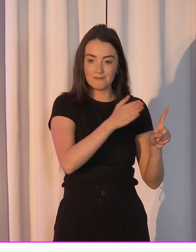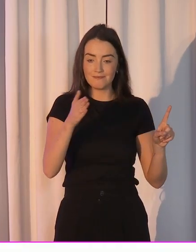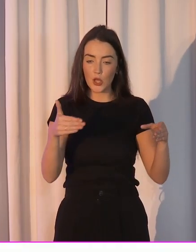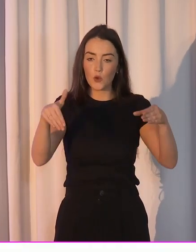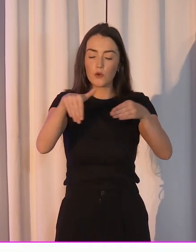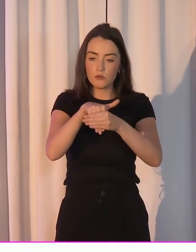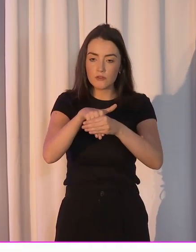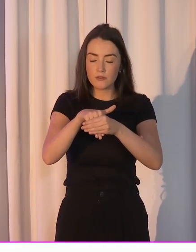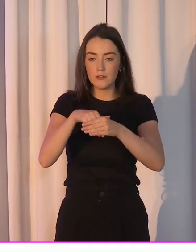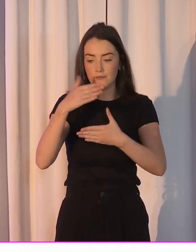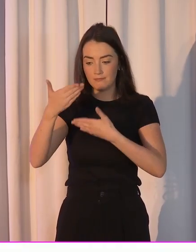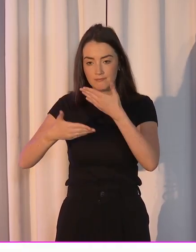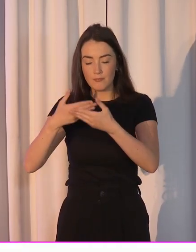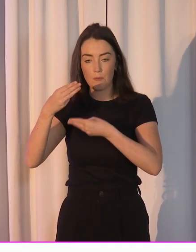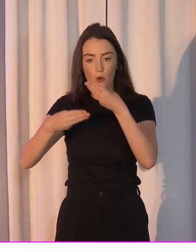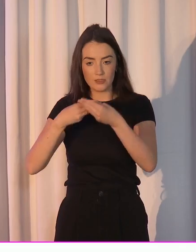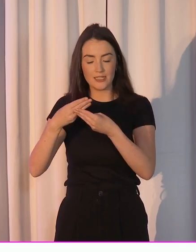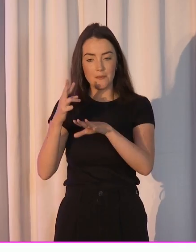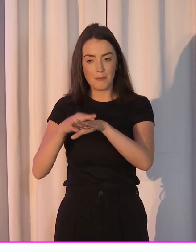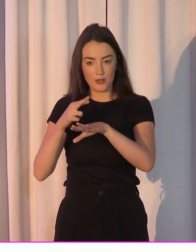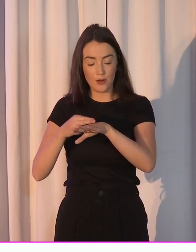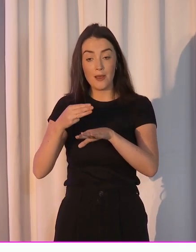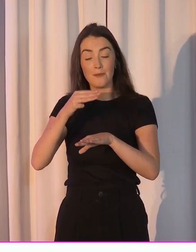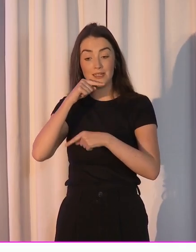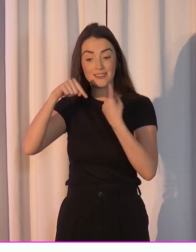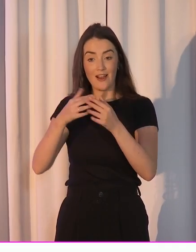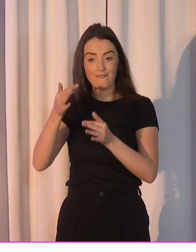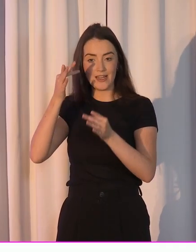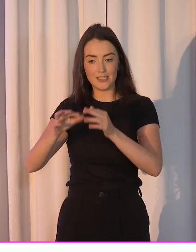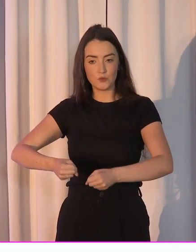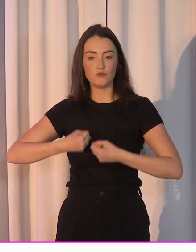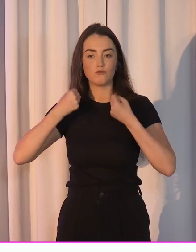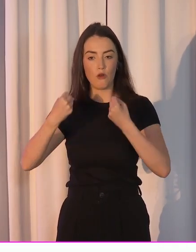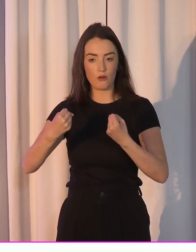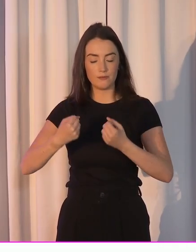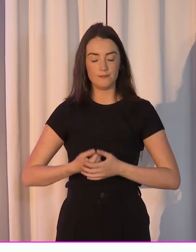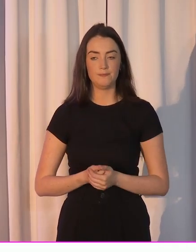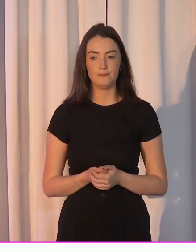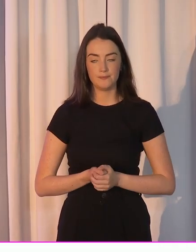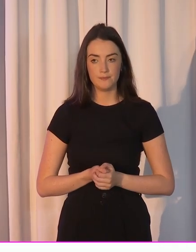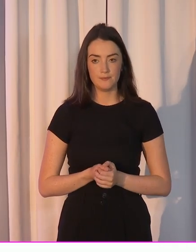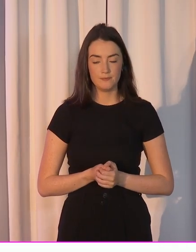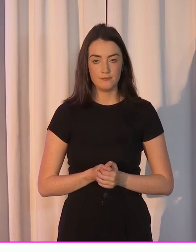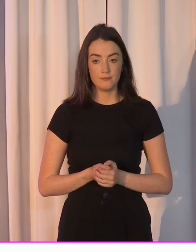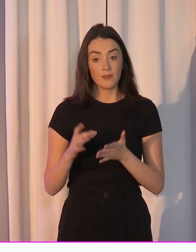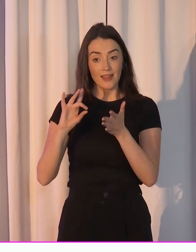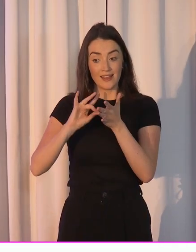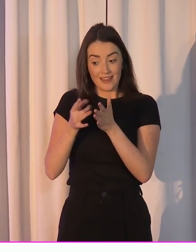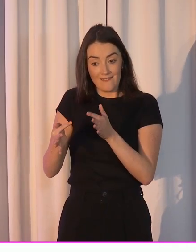and thorough research process, we think making the findings all the stronger. So some key